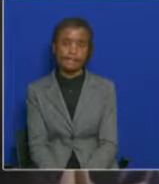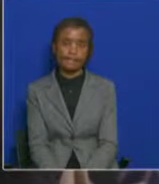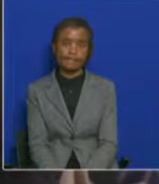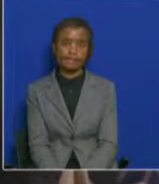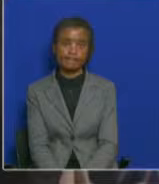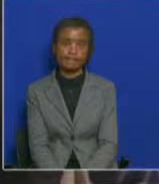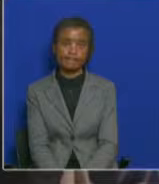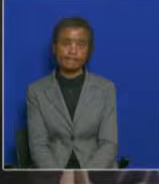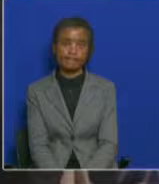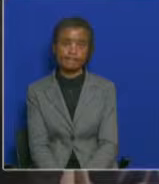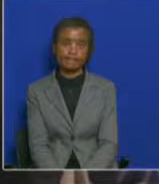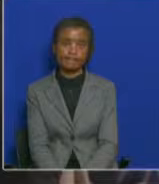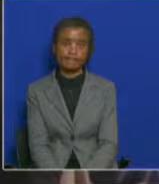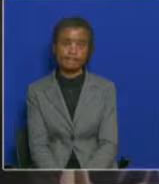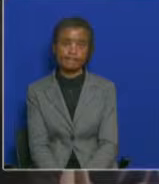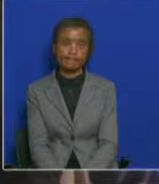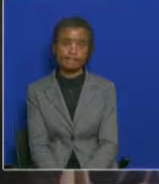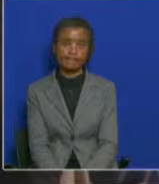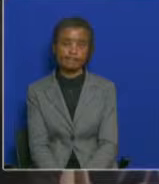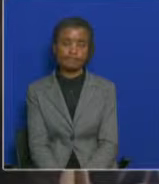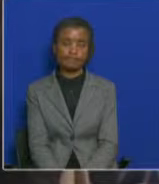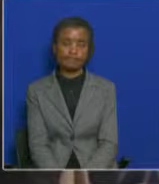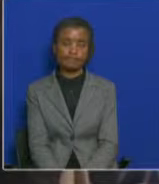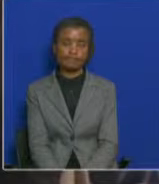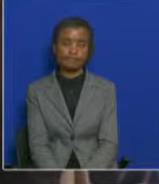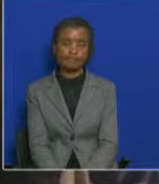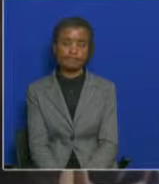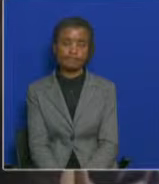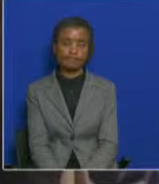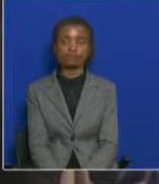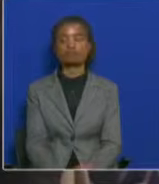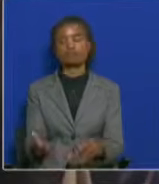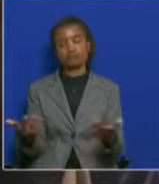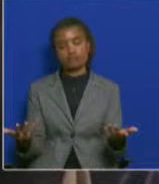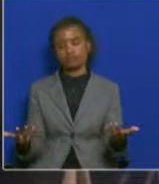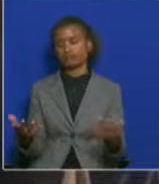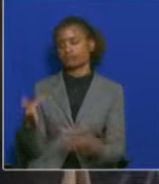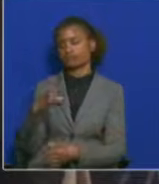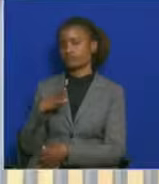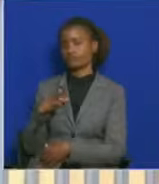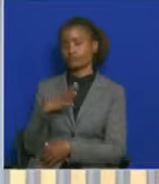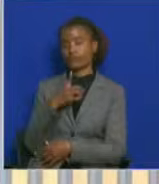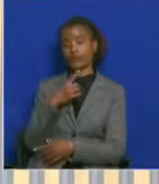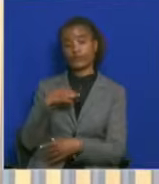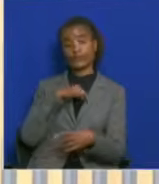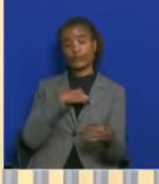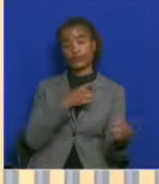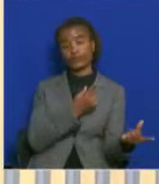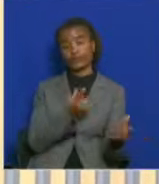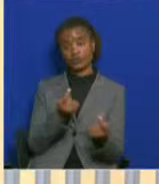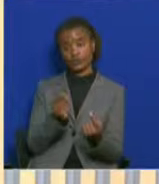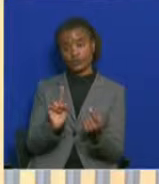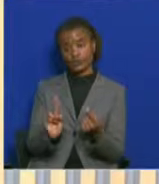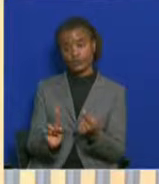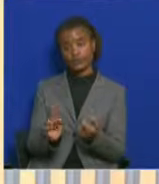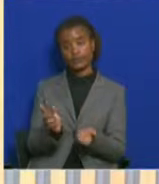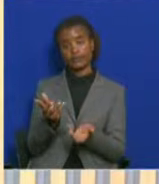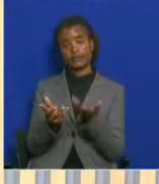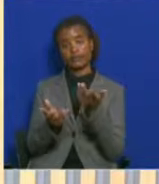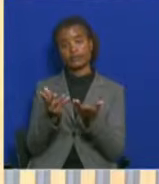No, that's in order. What we'll do, we'll perhaps in the afternoon just